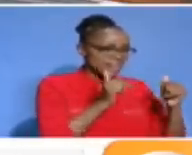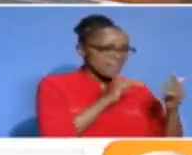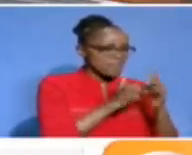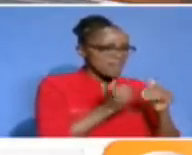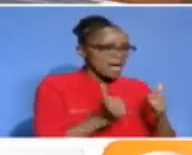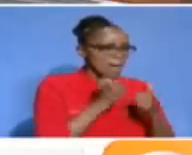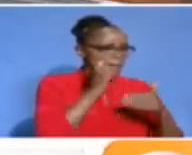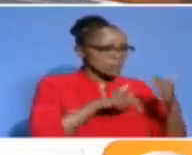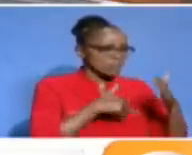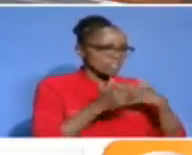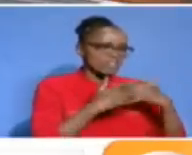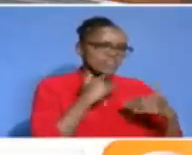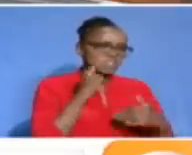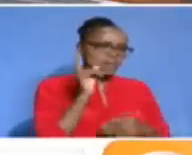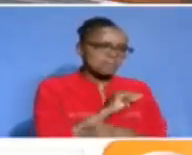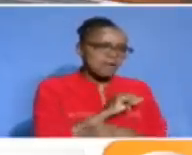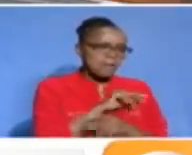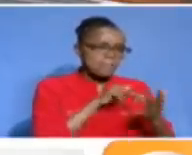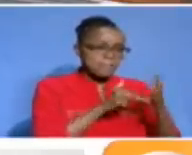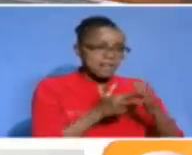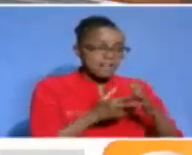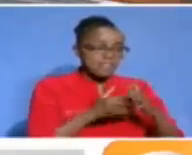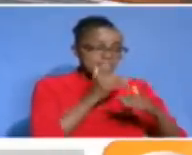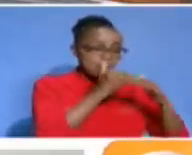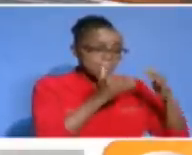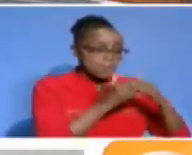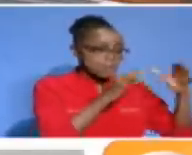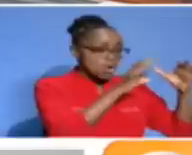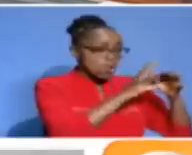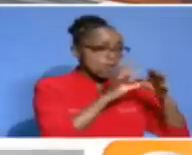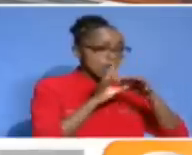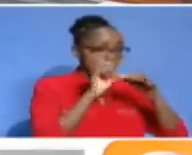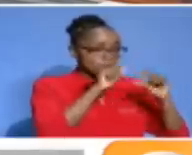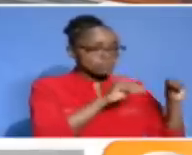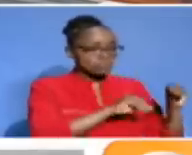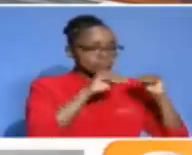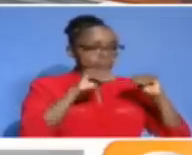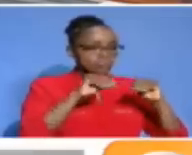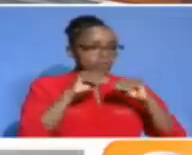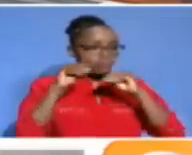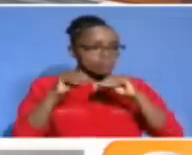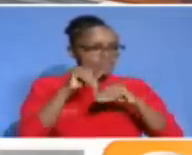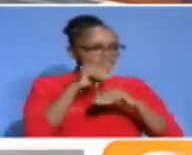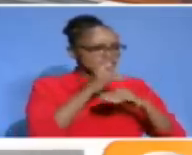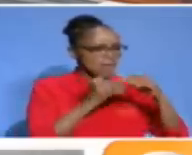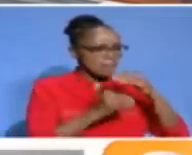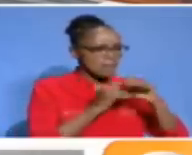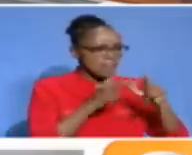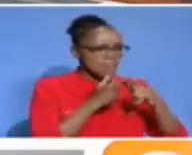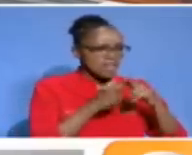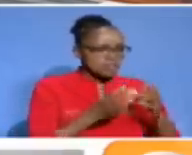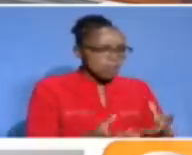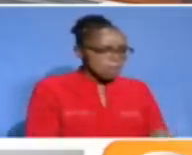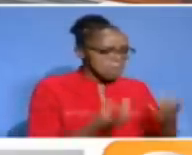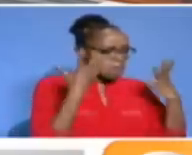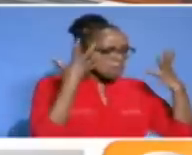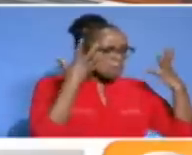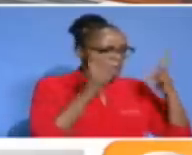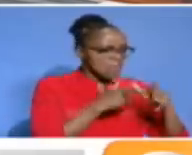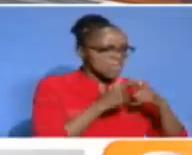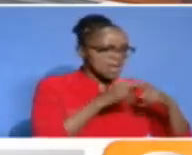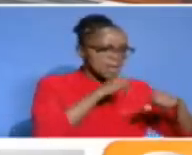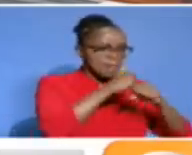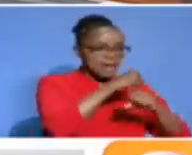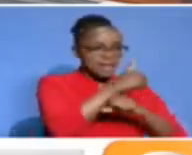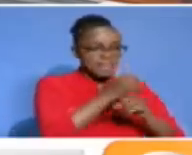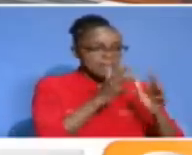happens? Rightly what you are saying. Yeah. So actually the buildings were interconnected so they could cross over into that building and go and boom. Yes. And create